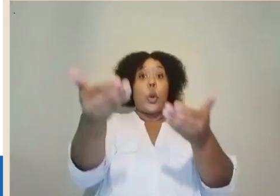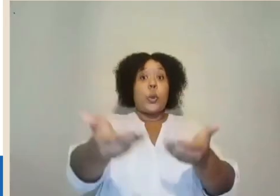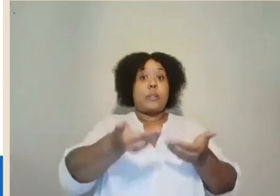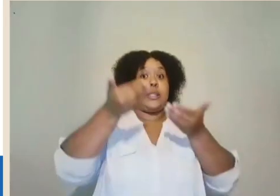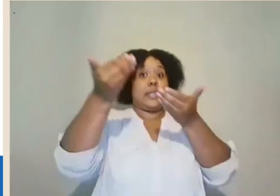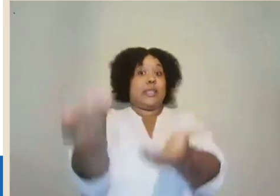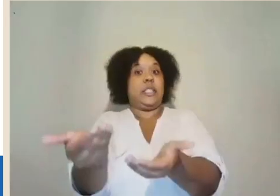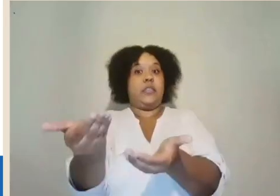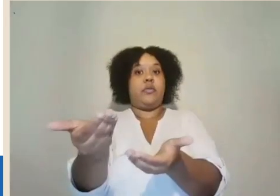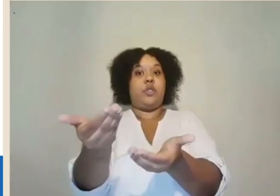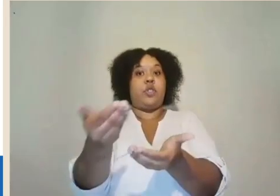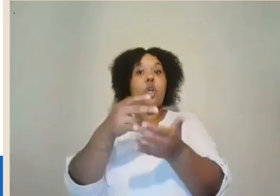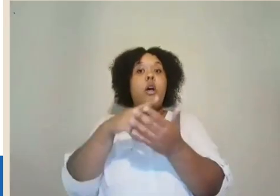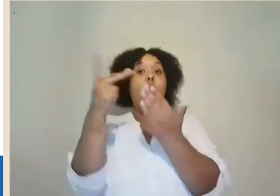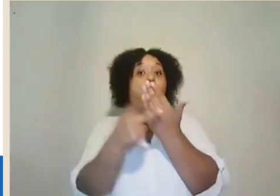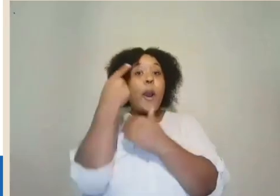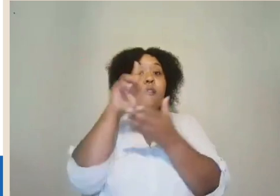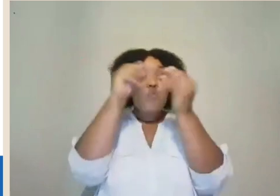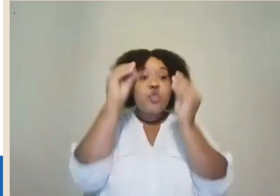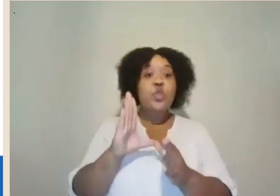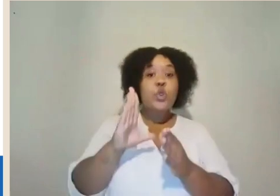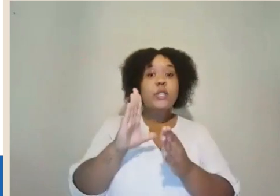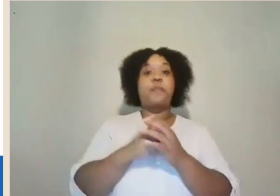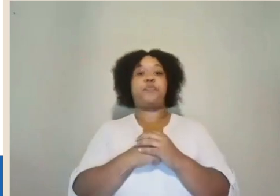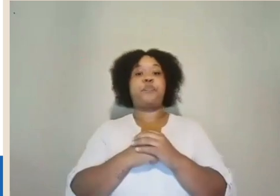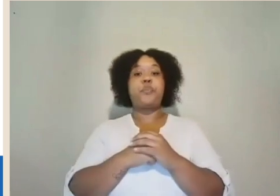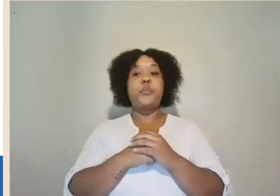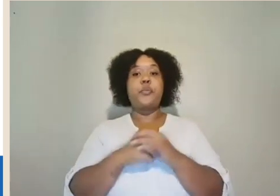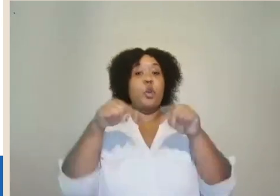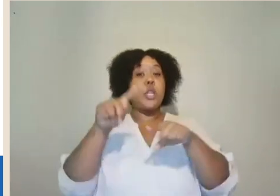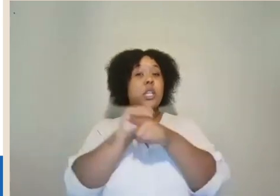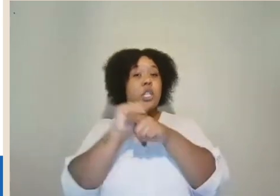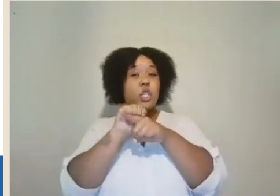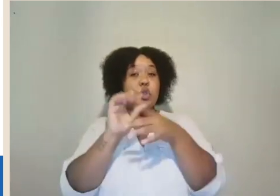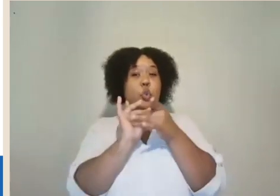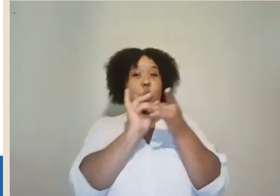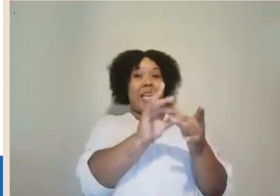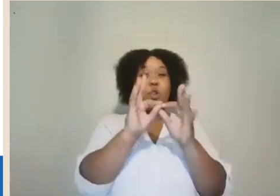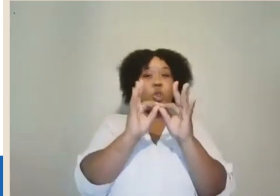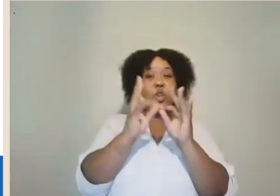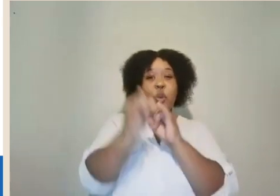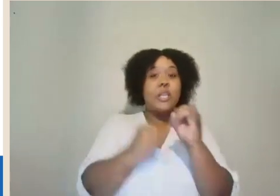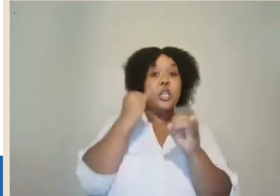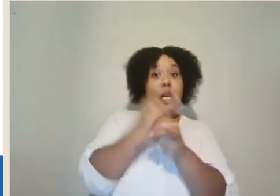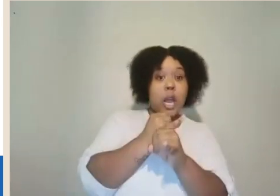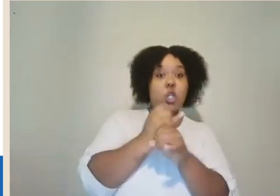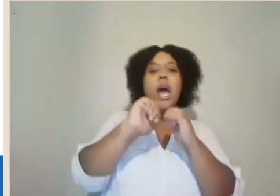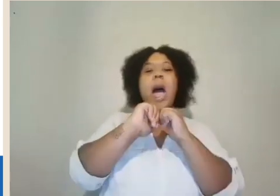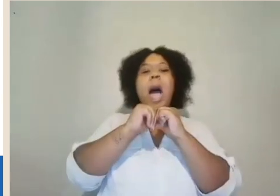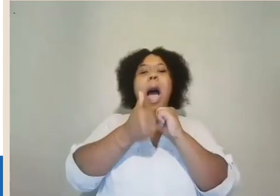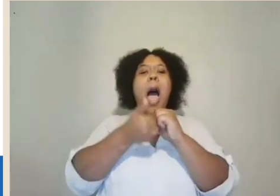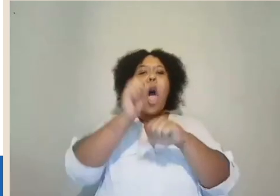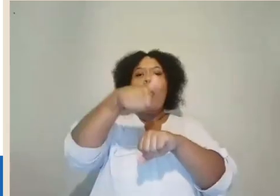about the curriculum for Community Interpreter International, which this training is primarily based on, how would we actually implement